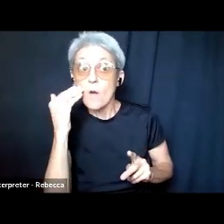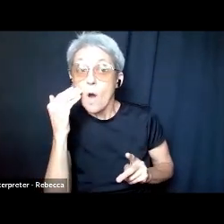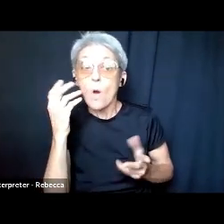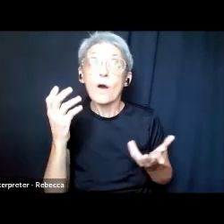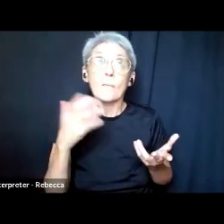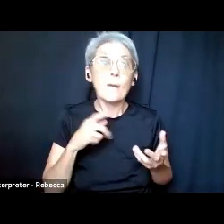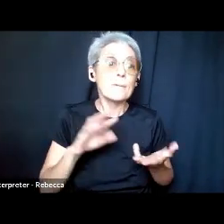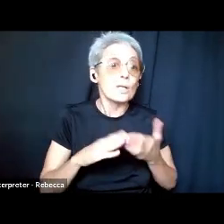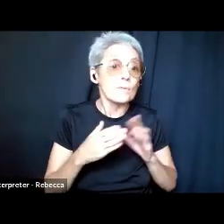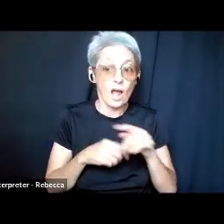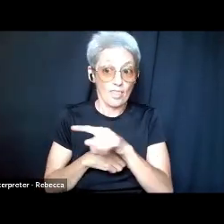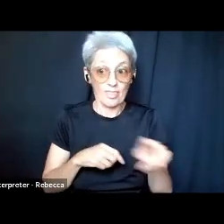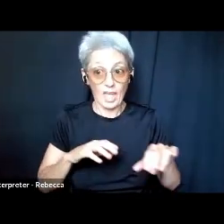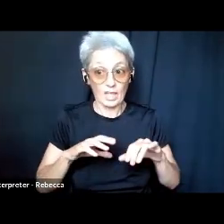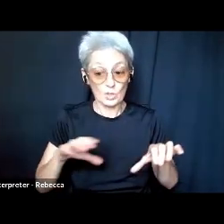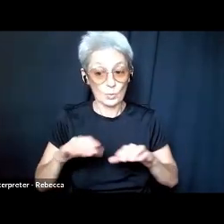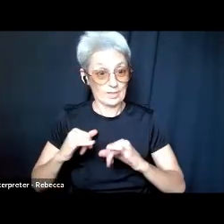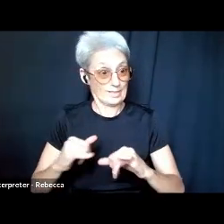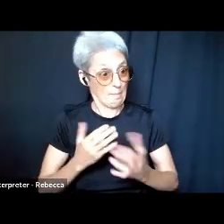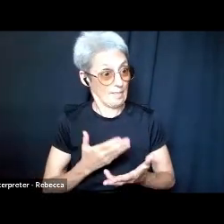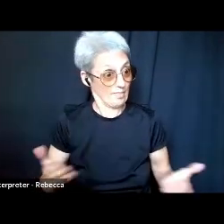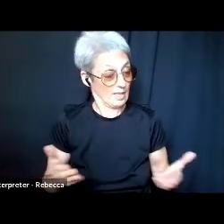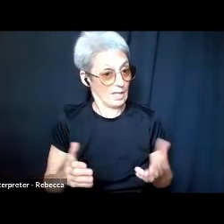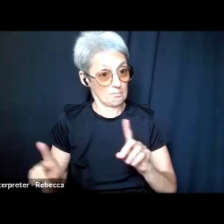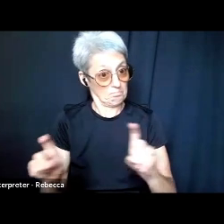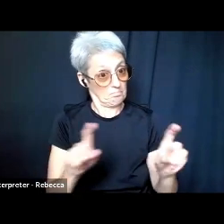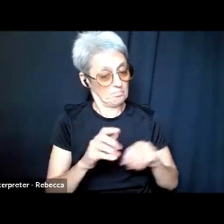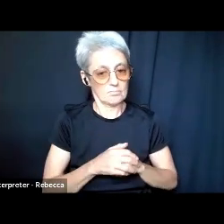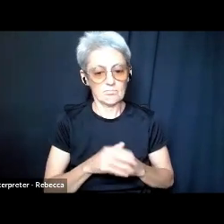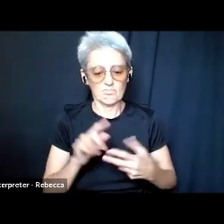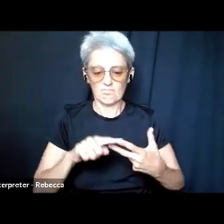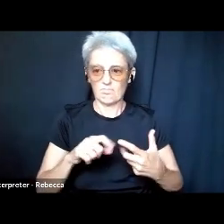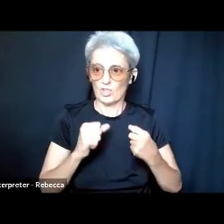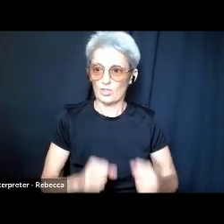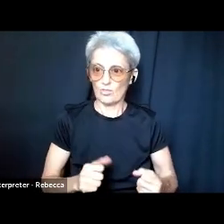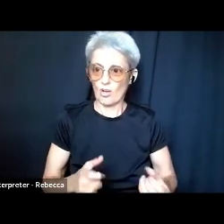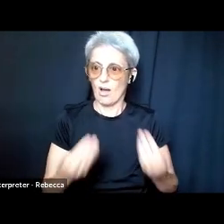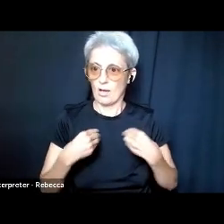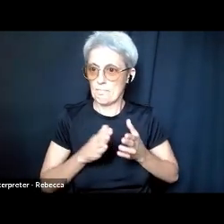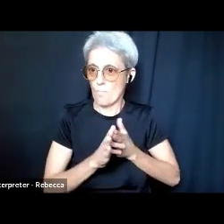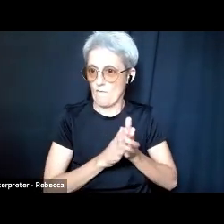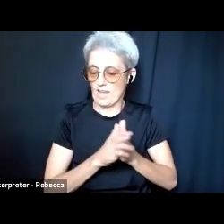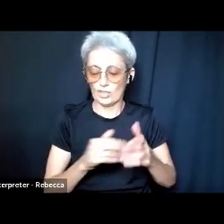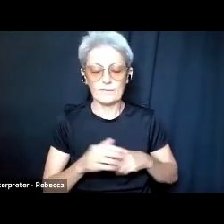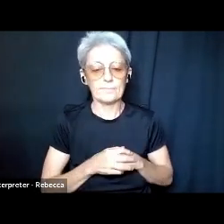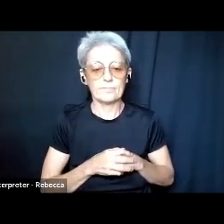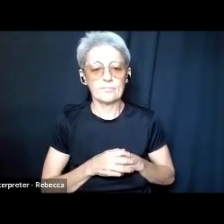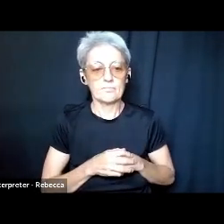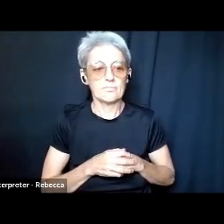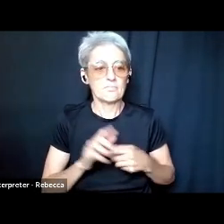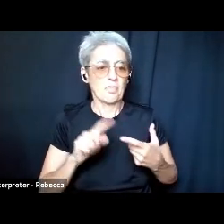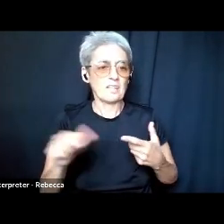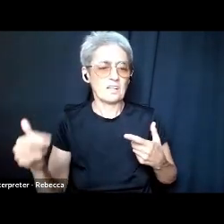peer community doing this thing? And that is a strong motivator. So that's another theory that you often